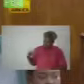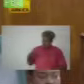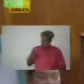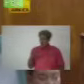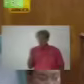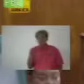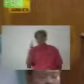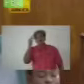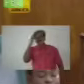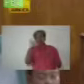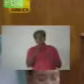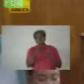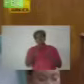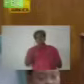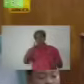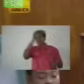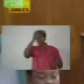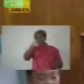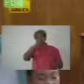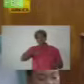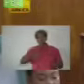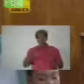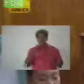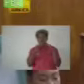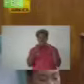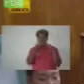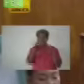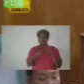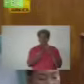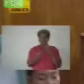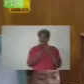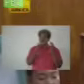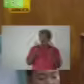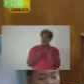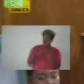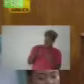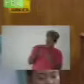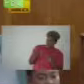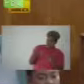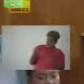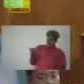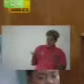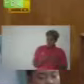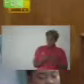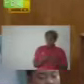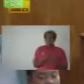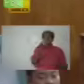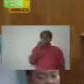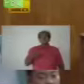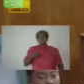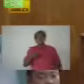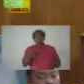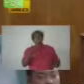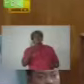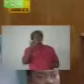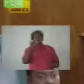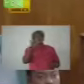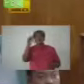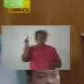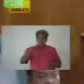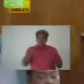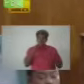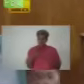also considered gender equity and recognized that if we have 80%